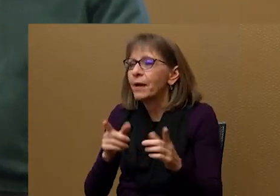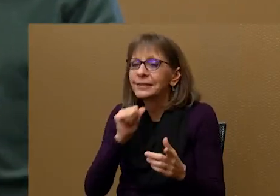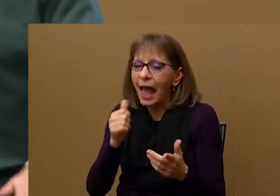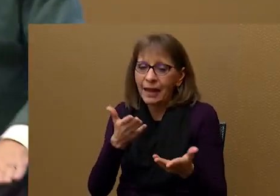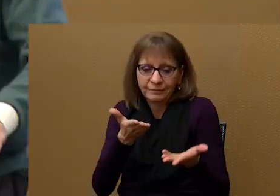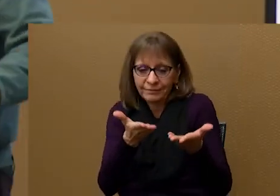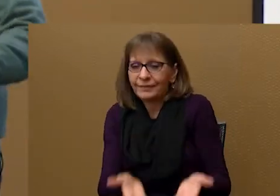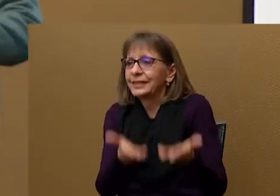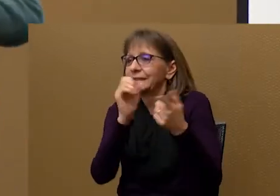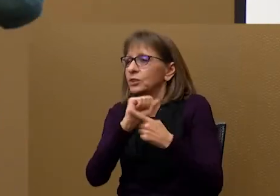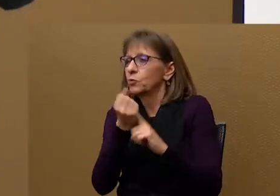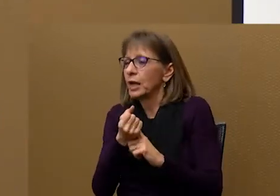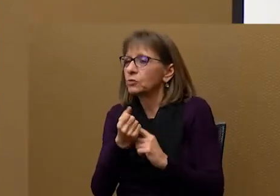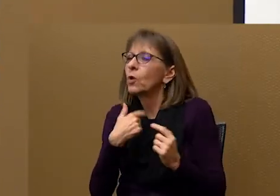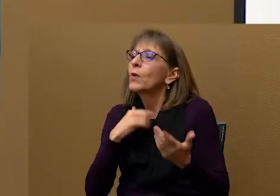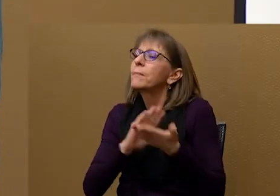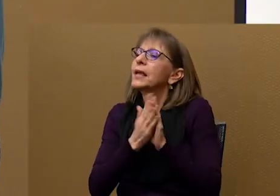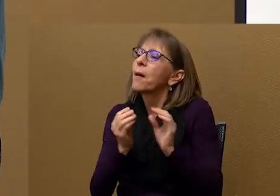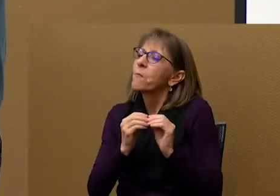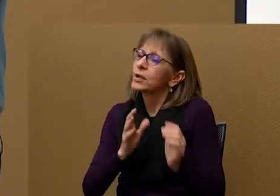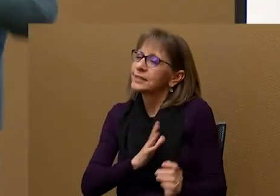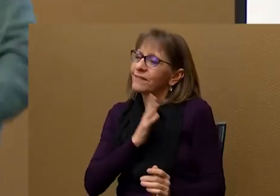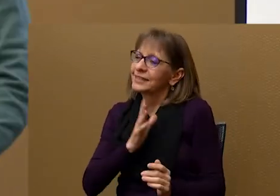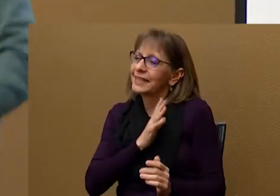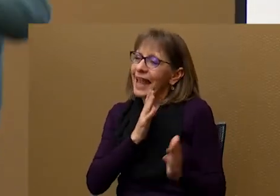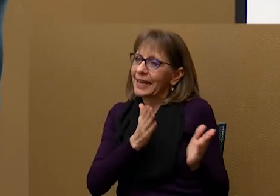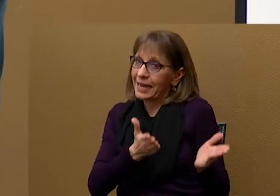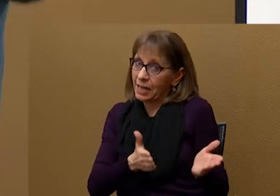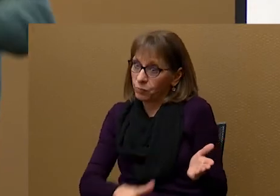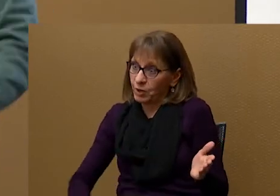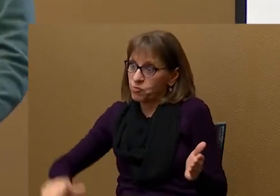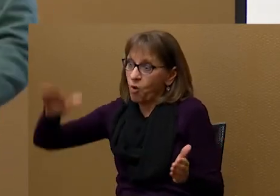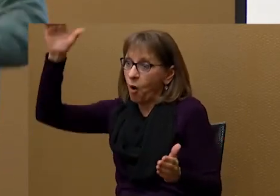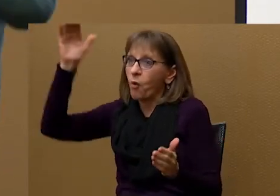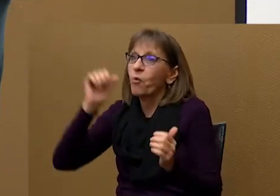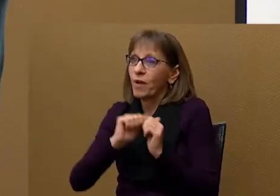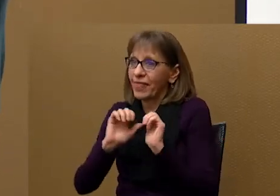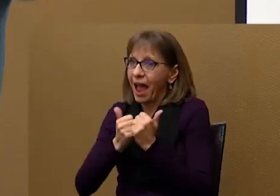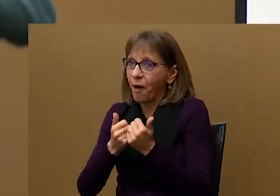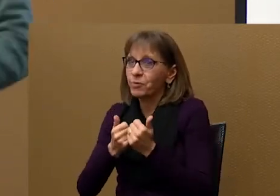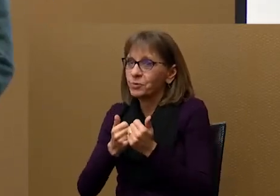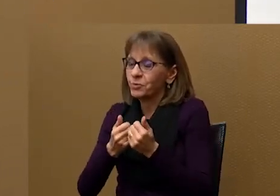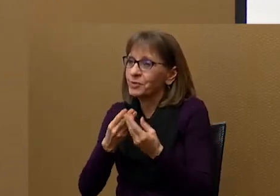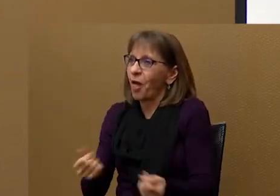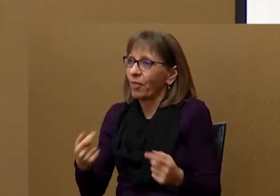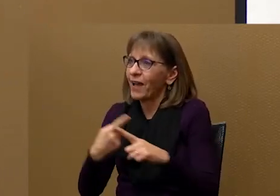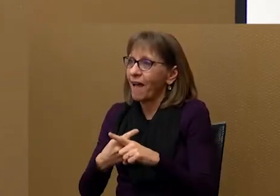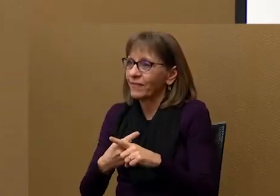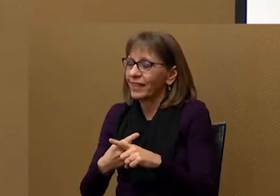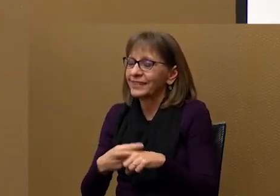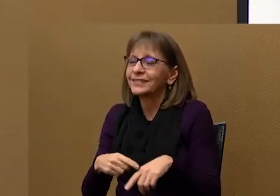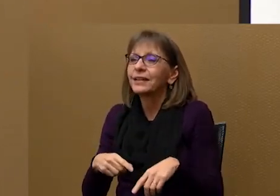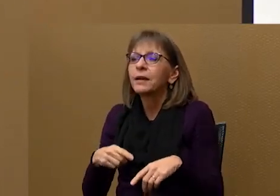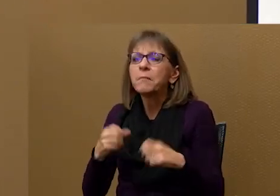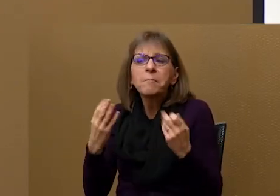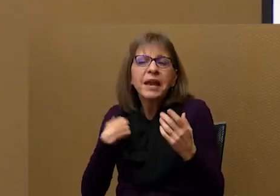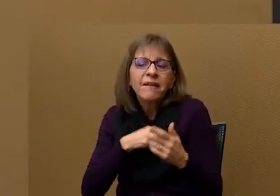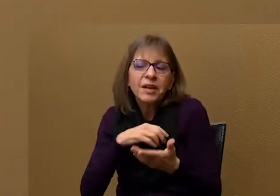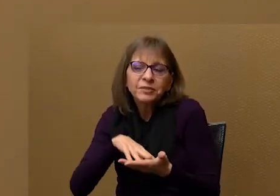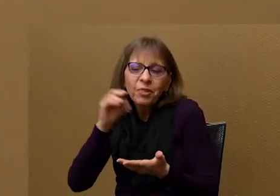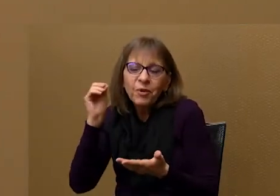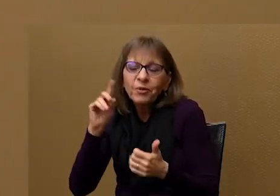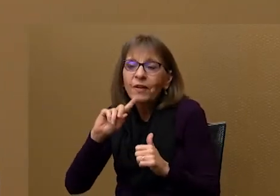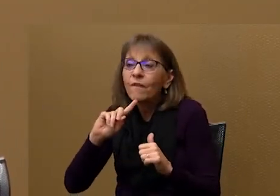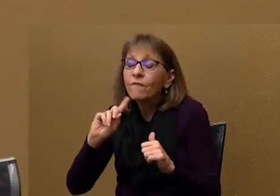We get more sophisticated in our conflict resolution as we grow. And your teaching method, but I think many of us learn,